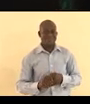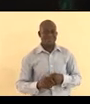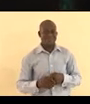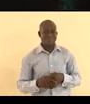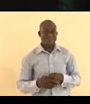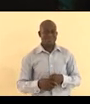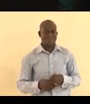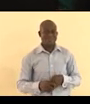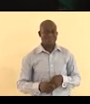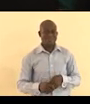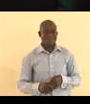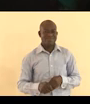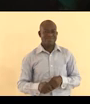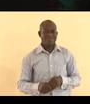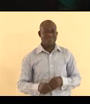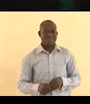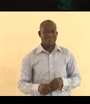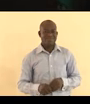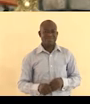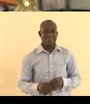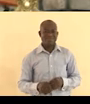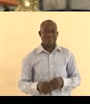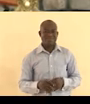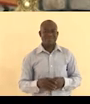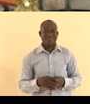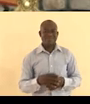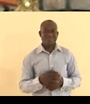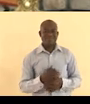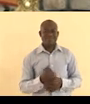Do you have 10,000? Oh, you mean I have more than you?